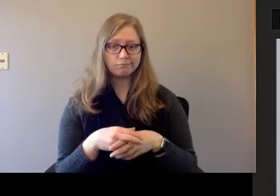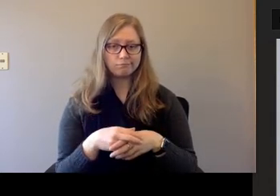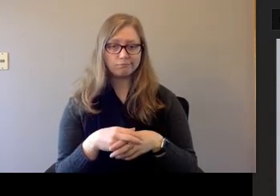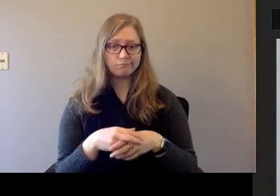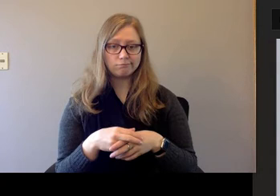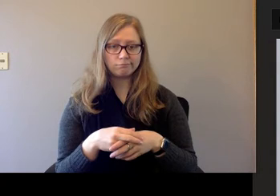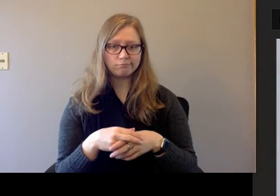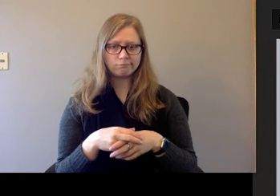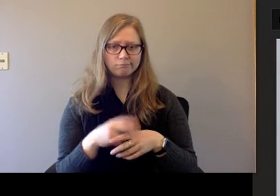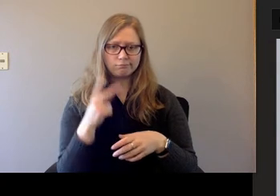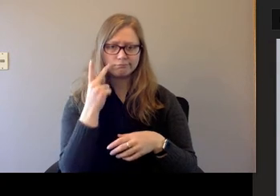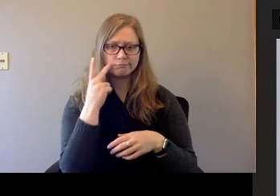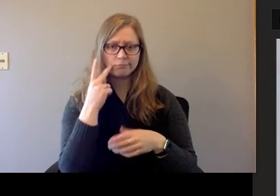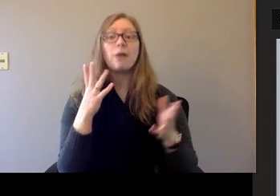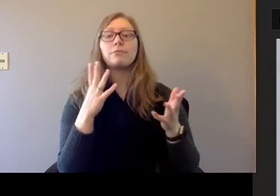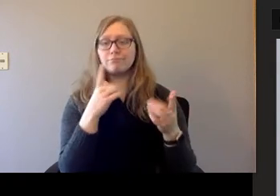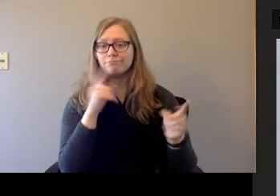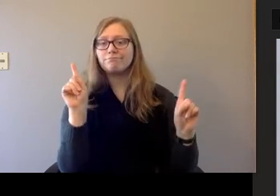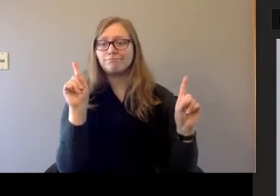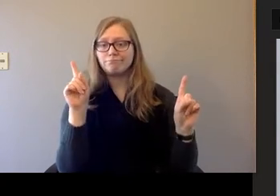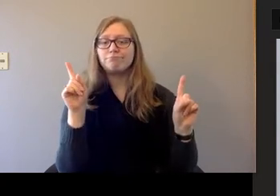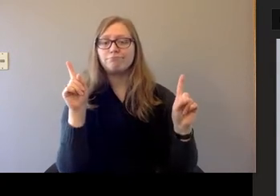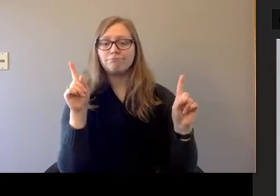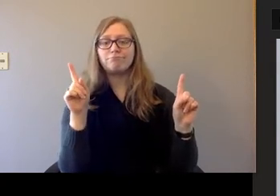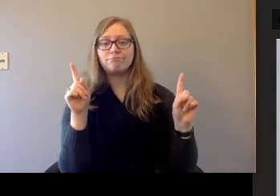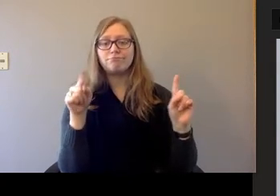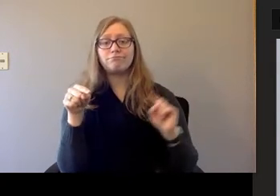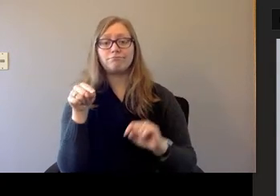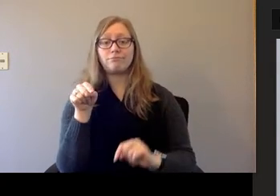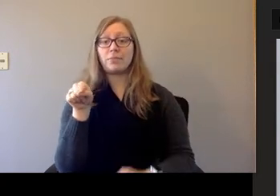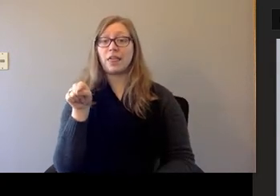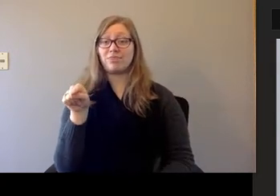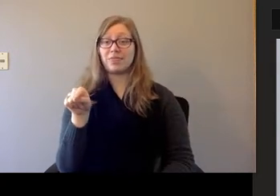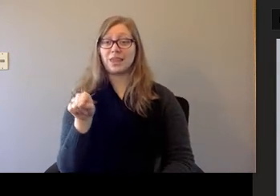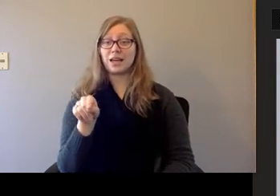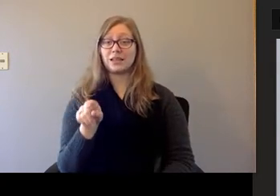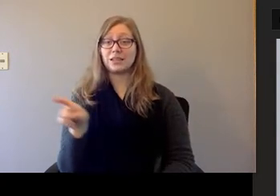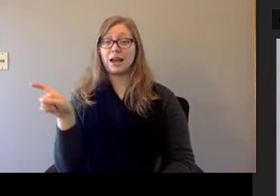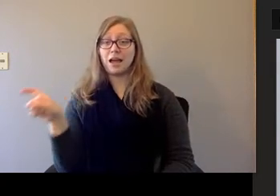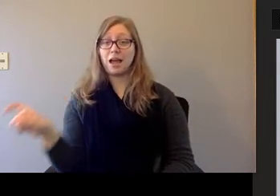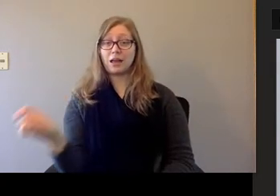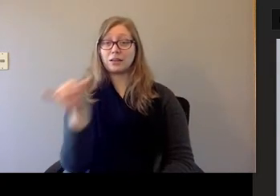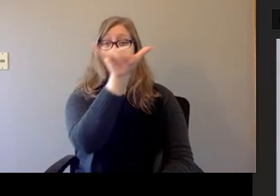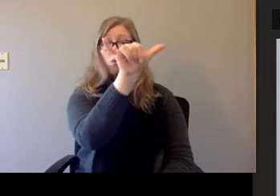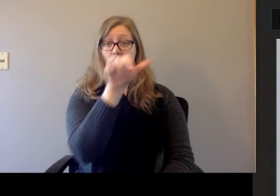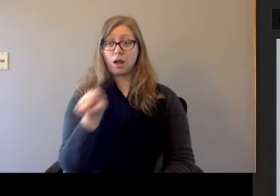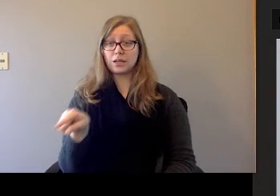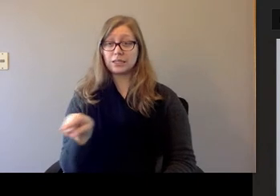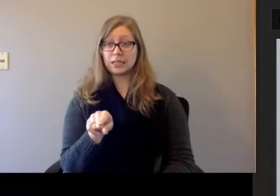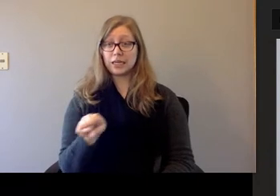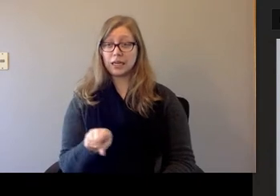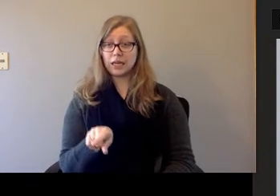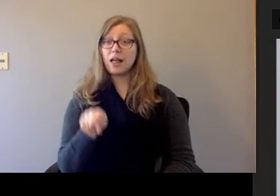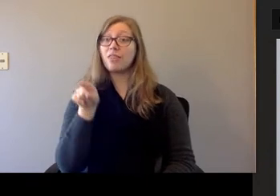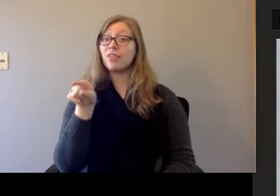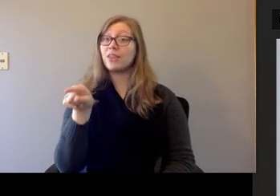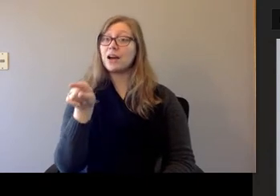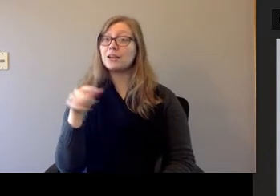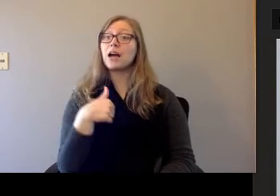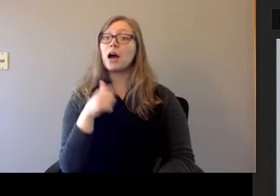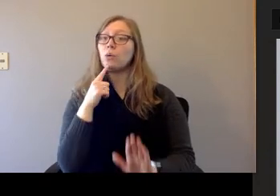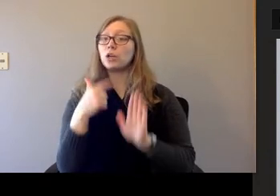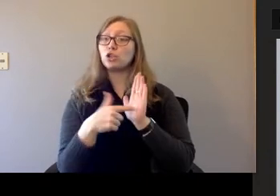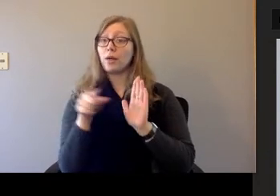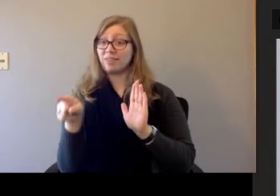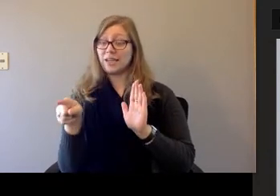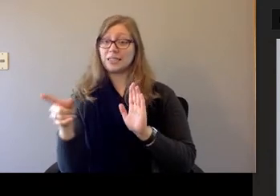All right, let's see. There we go. So this is XYZ. I want to show that that is congruent